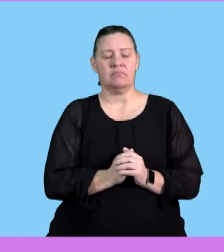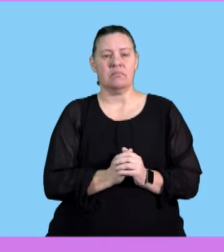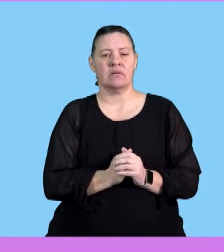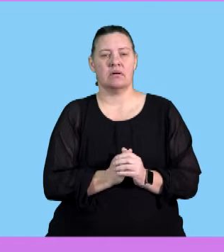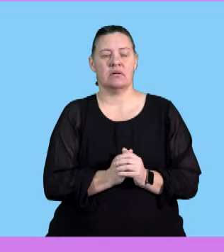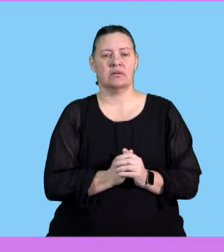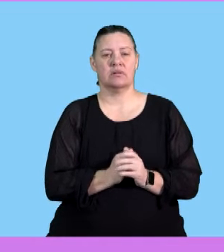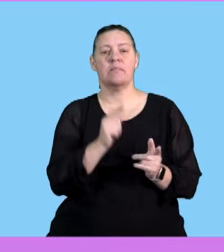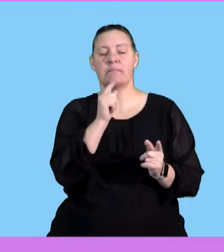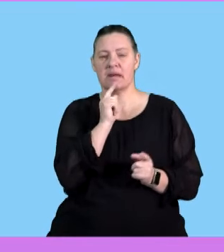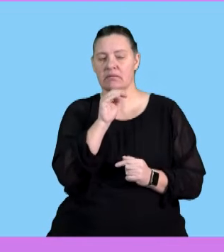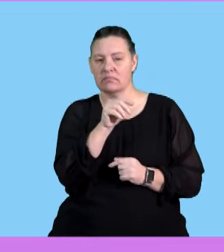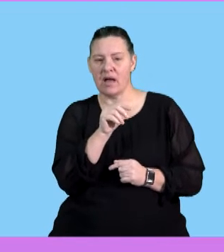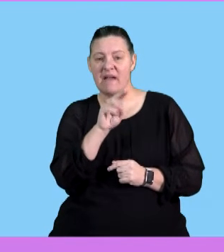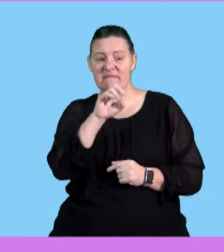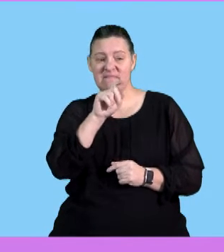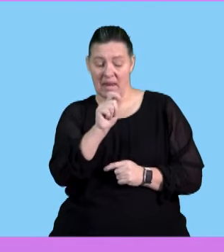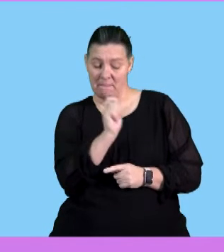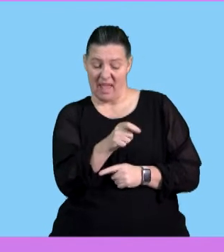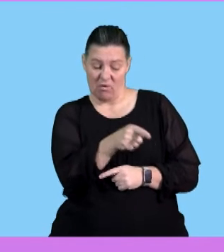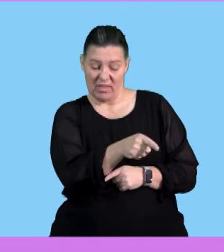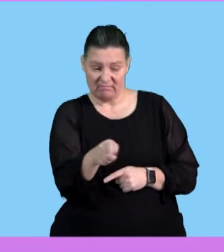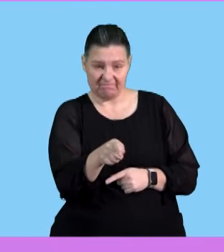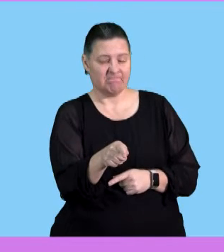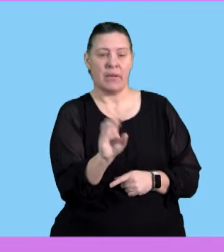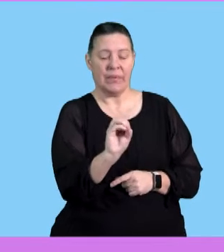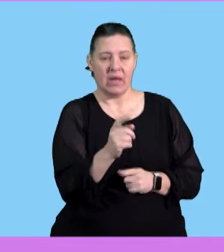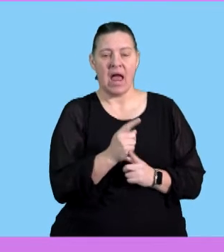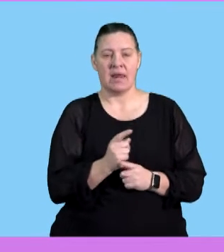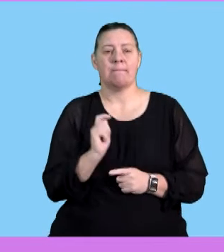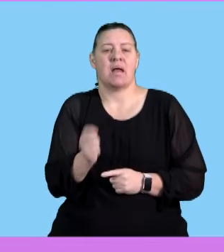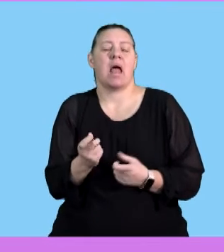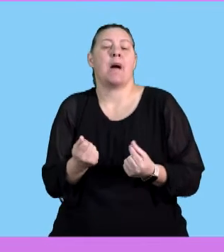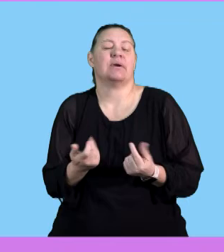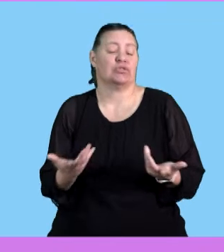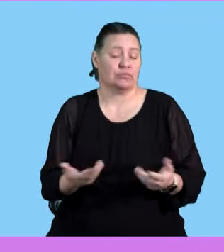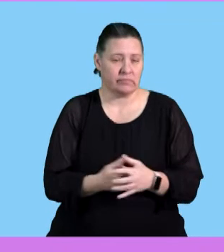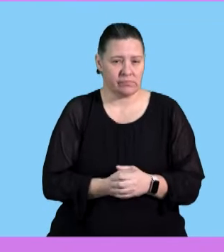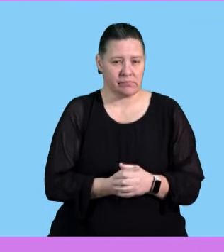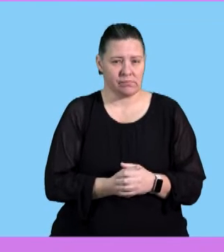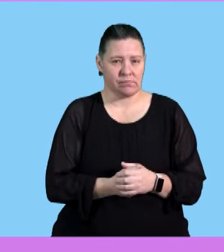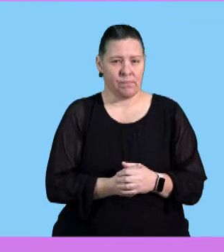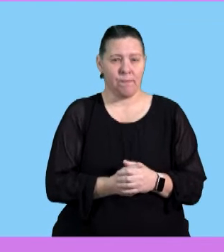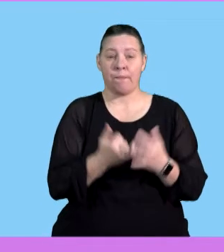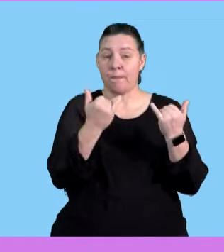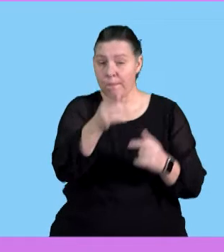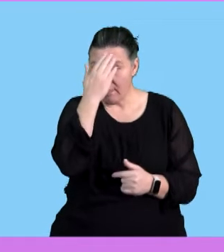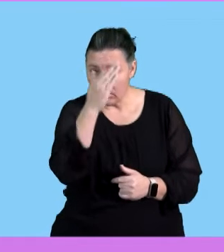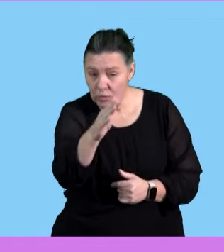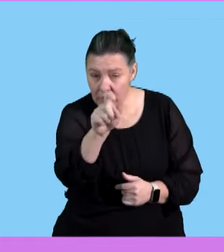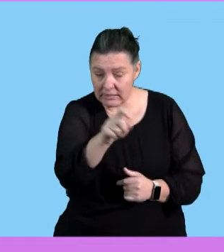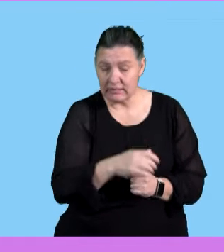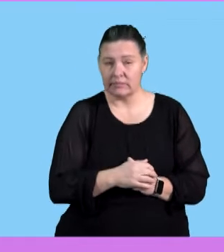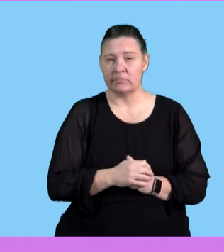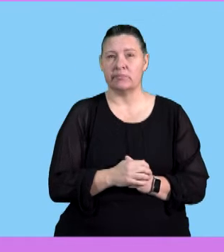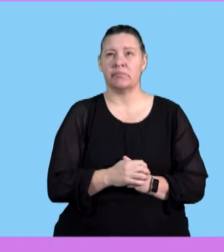the VAT exclusive amounts, and determine amount of VAT payable. Now, by now, you